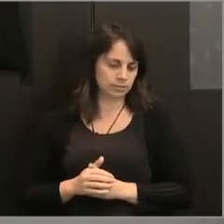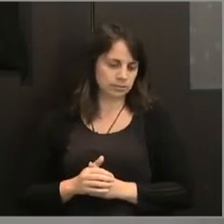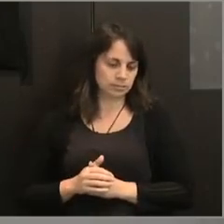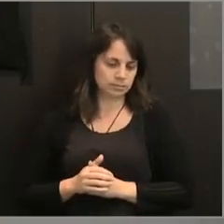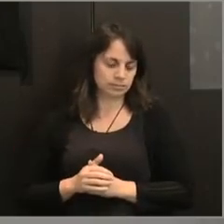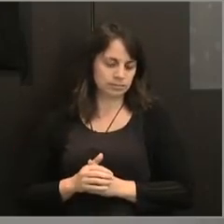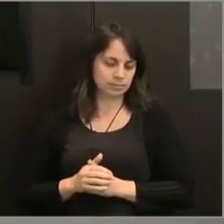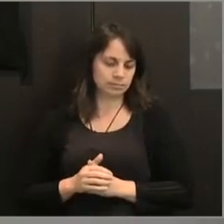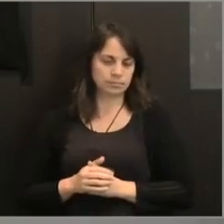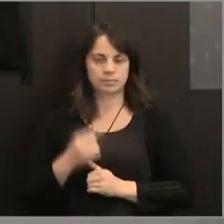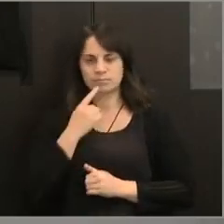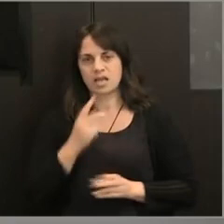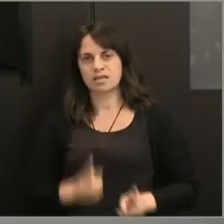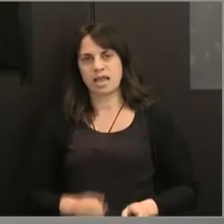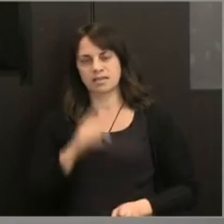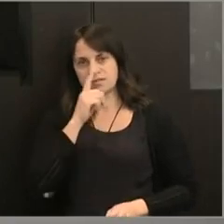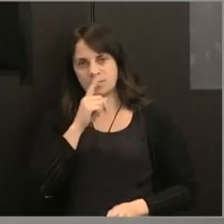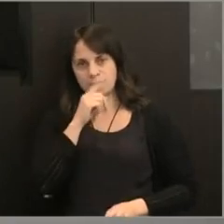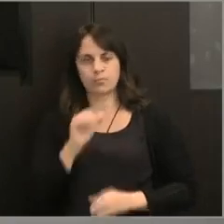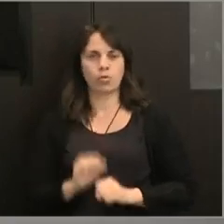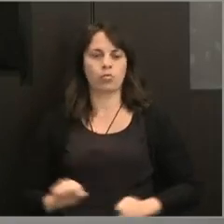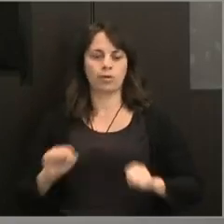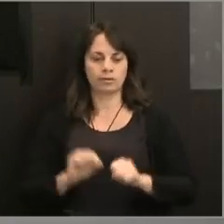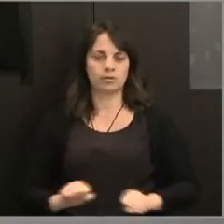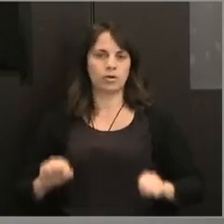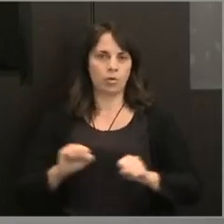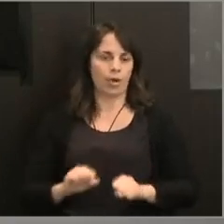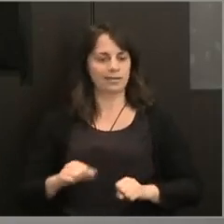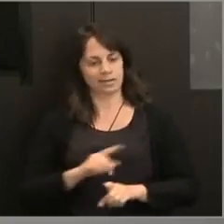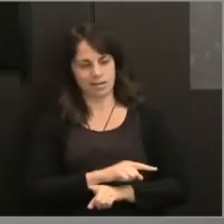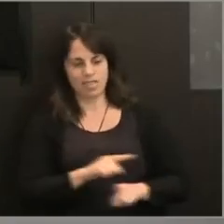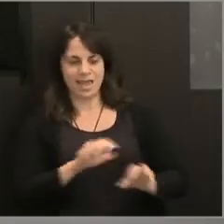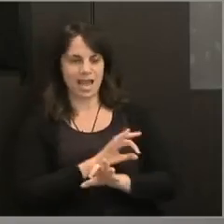words, the native peoples waiting in the forecourt are not a nation.